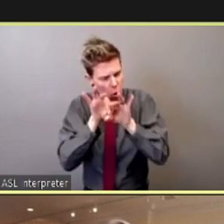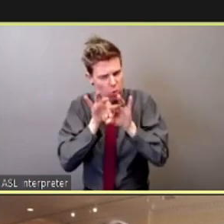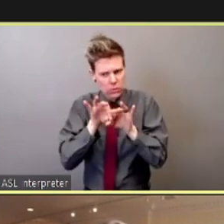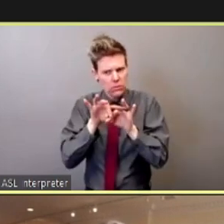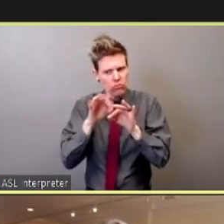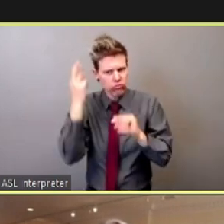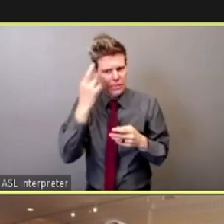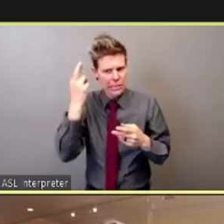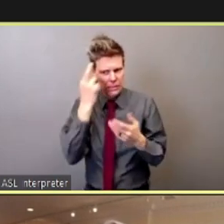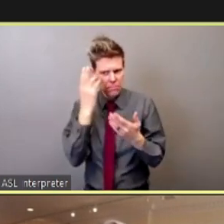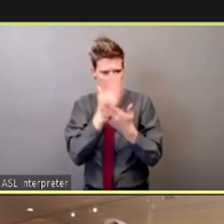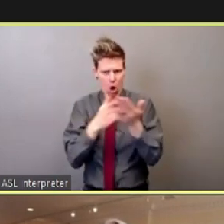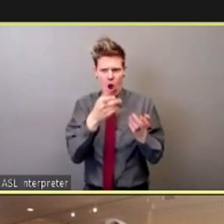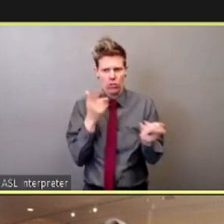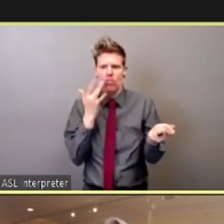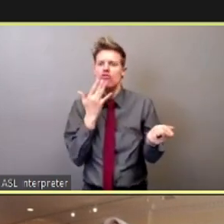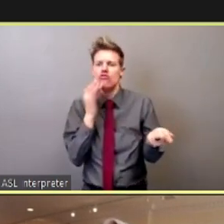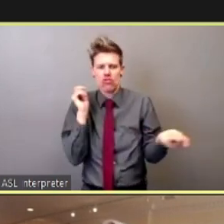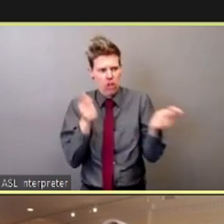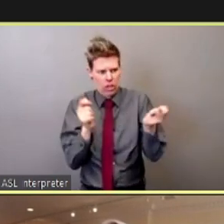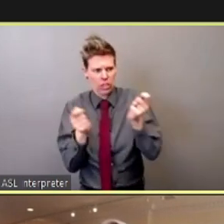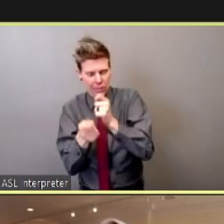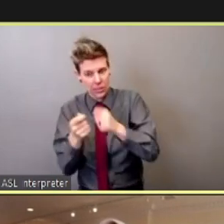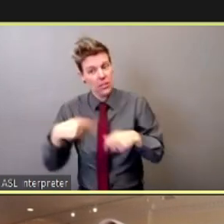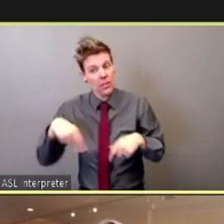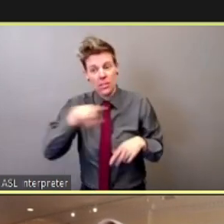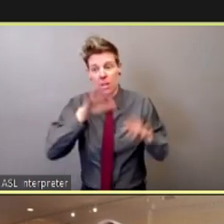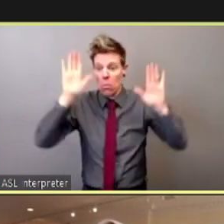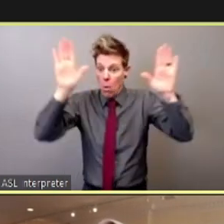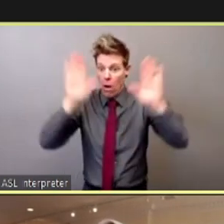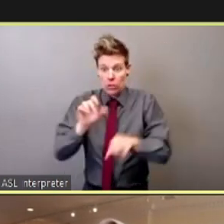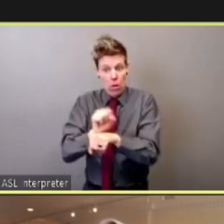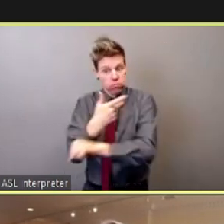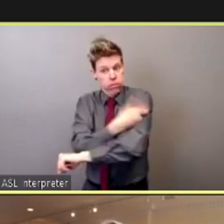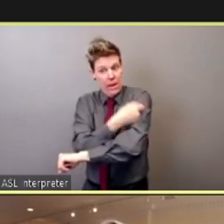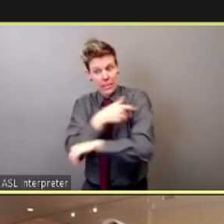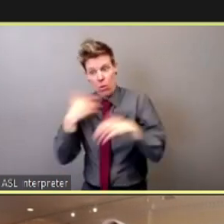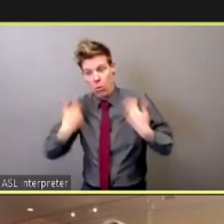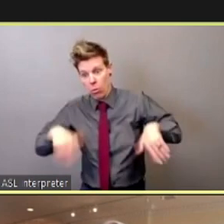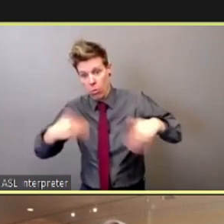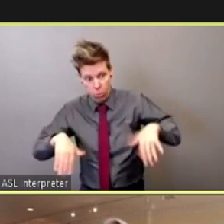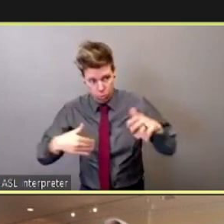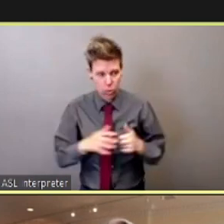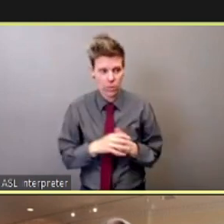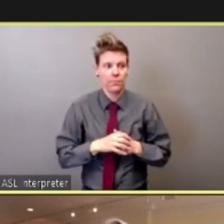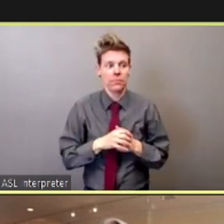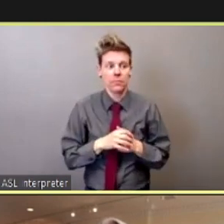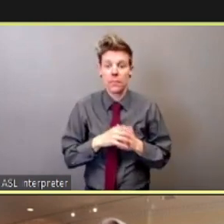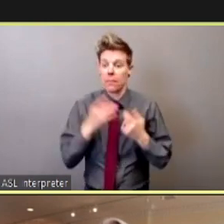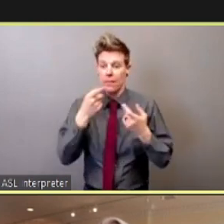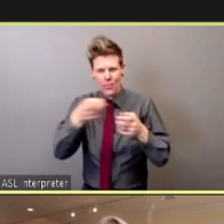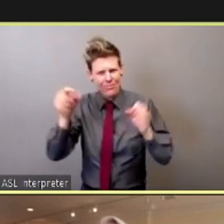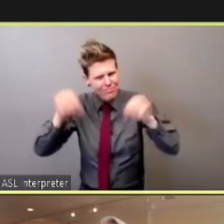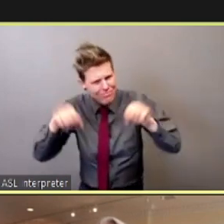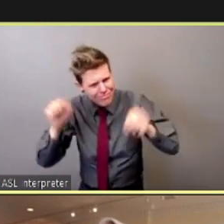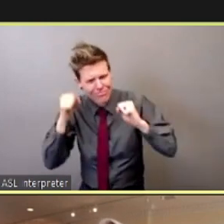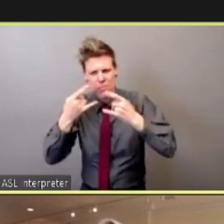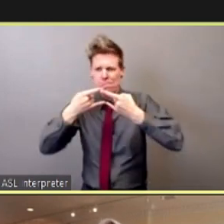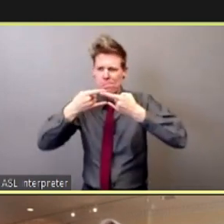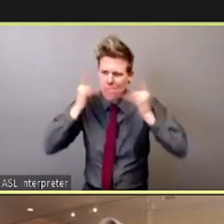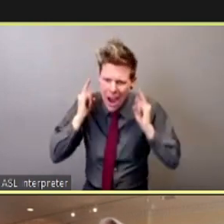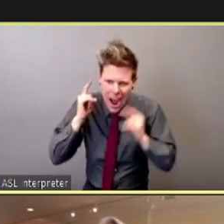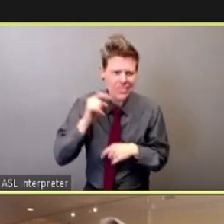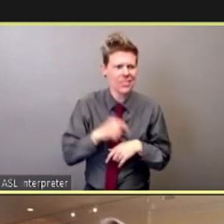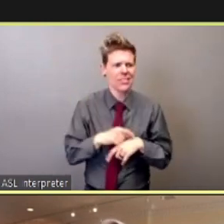doing an incredible job, we also have to maintain good public health and COVID safe practices. So it's that